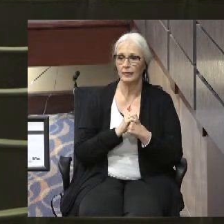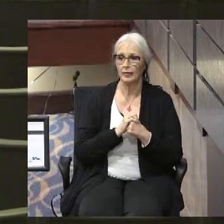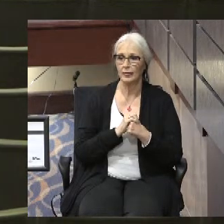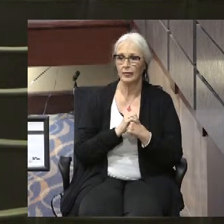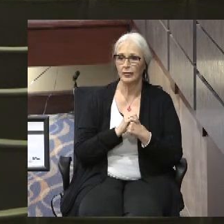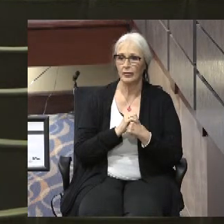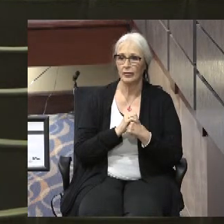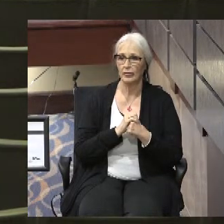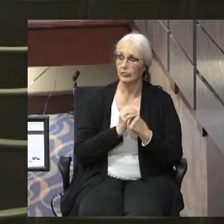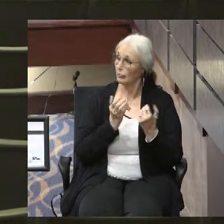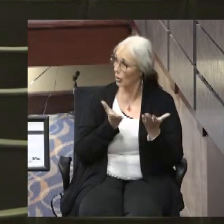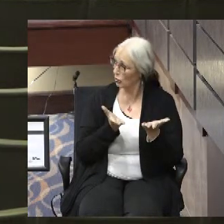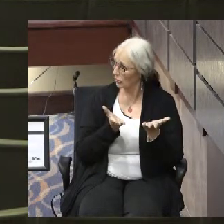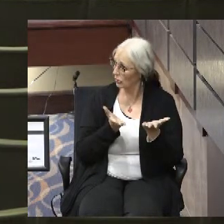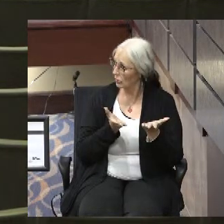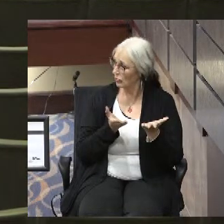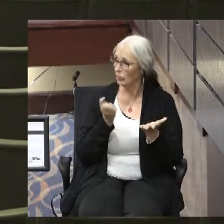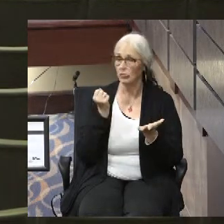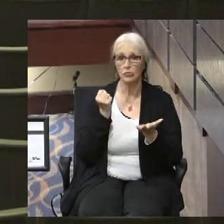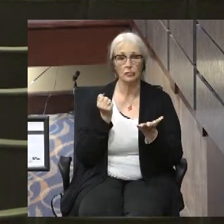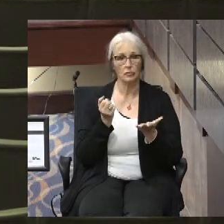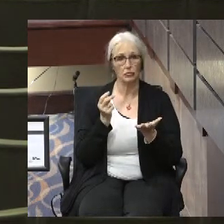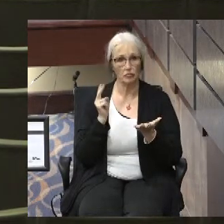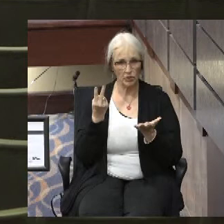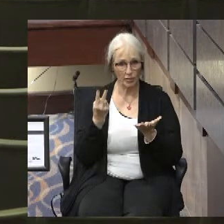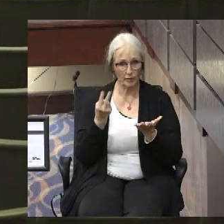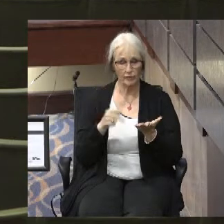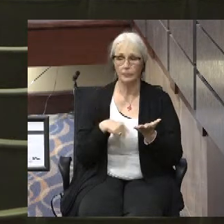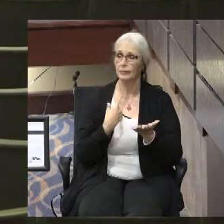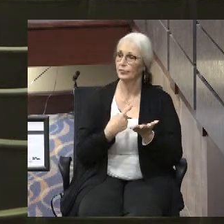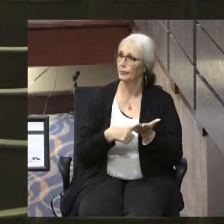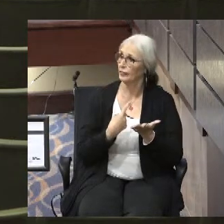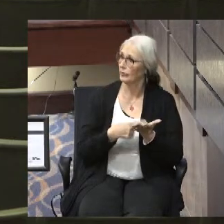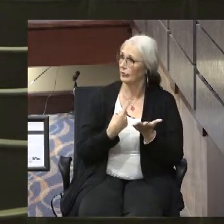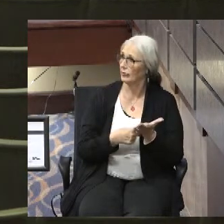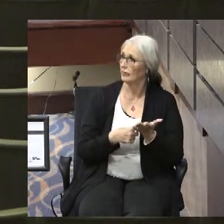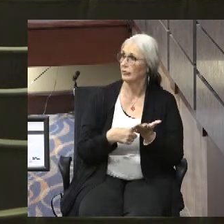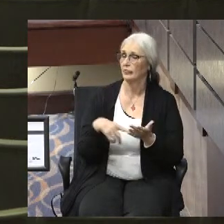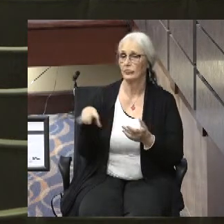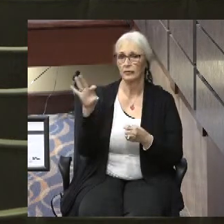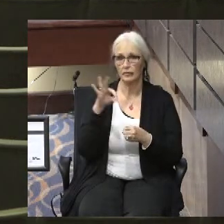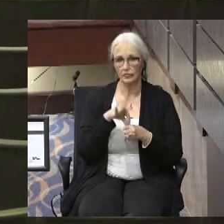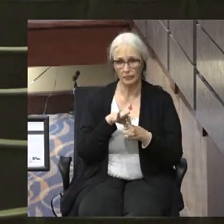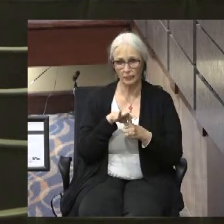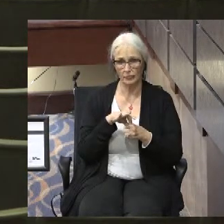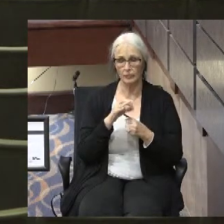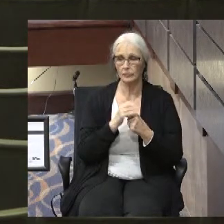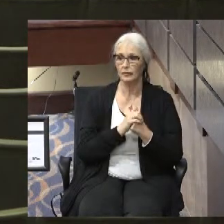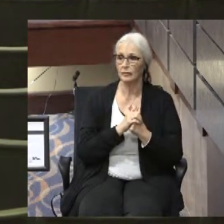Is there a motion? I'll move for approval. Second. Any discussion? Please poll the council.